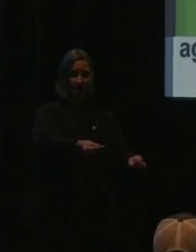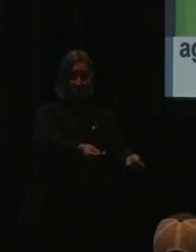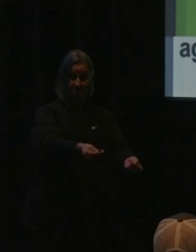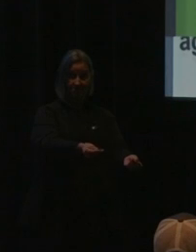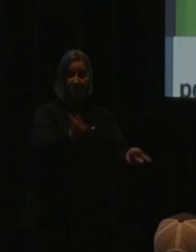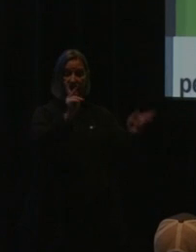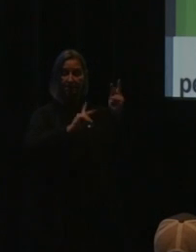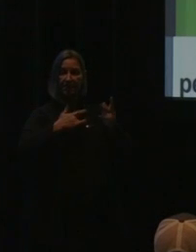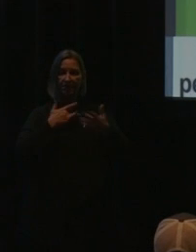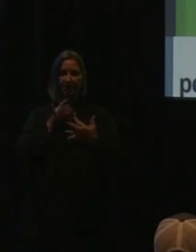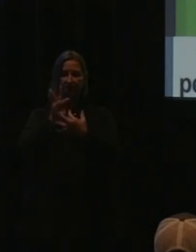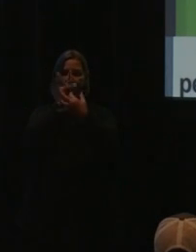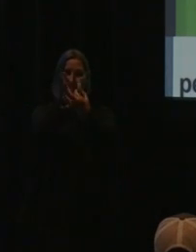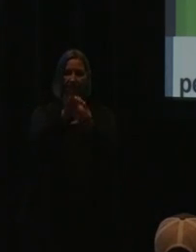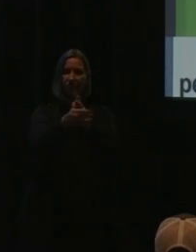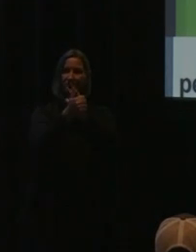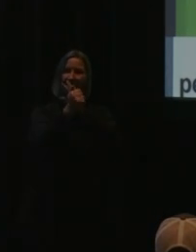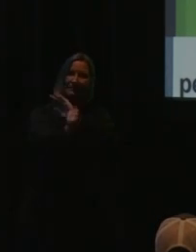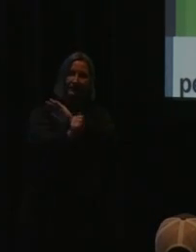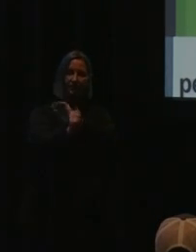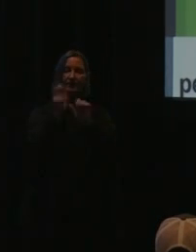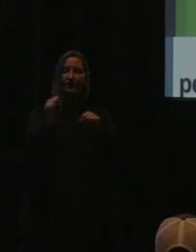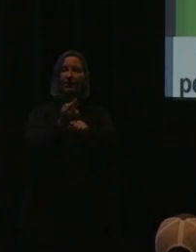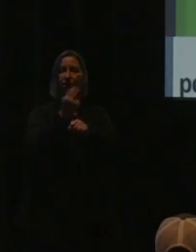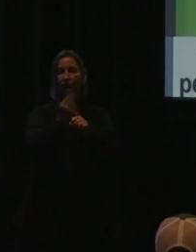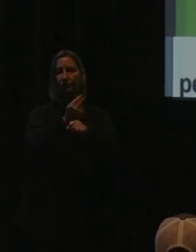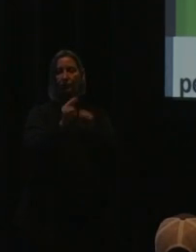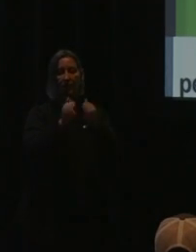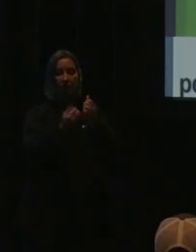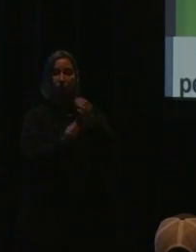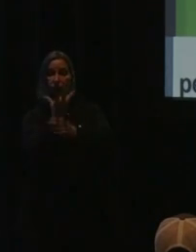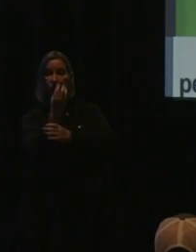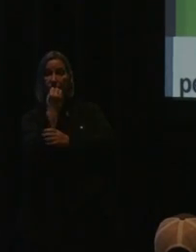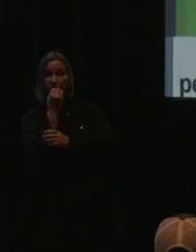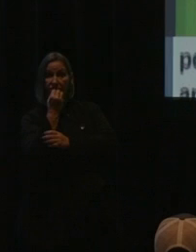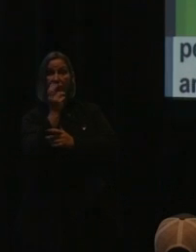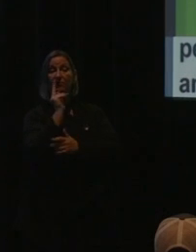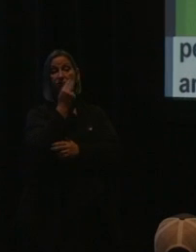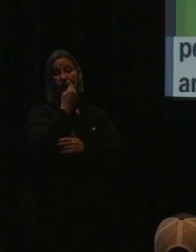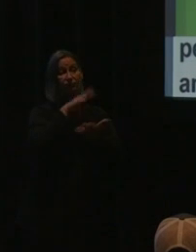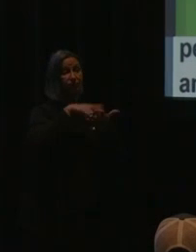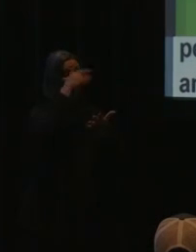people with tangible skills and resources pertaining to how to grow food and also nutrition.